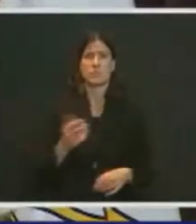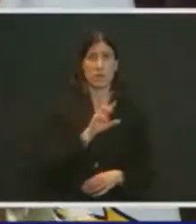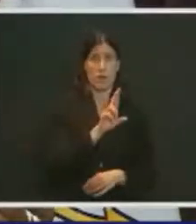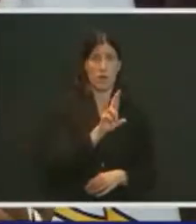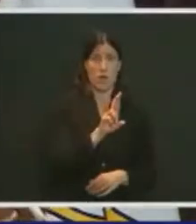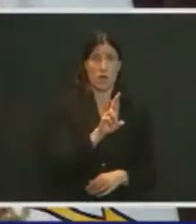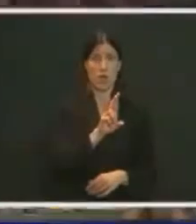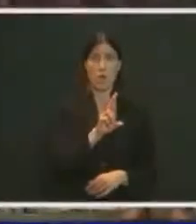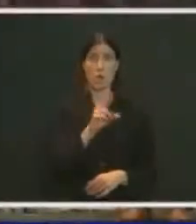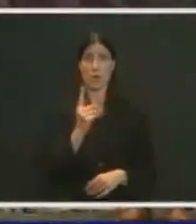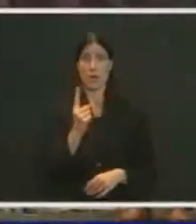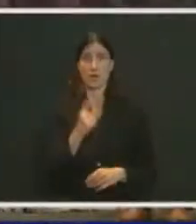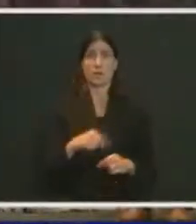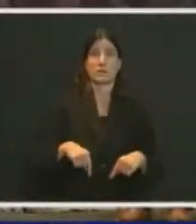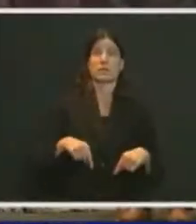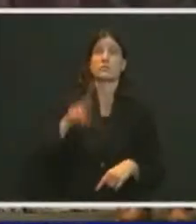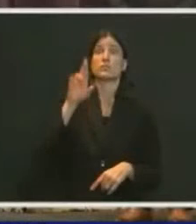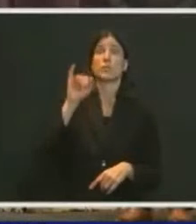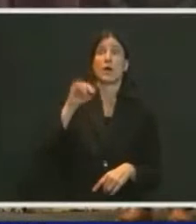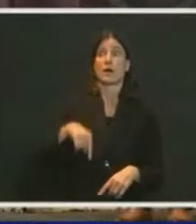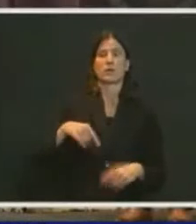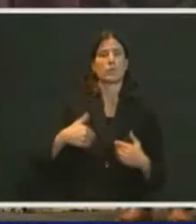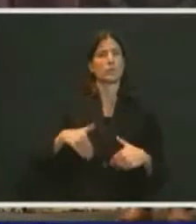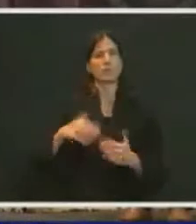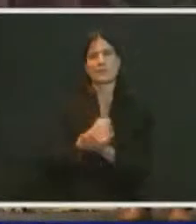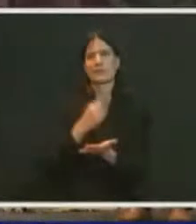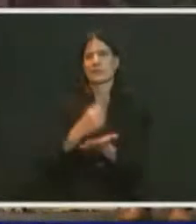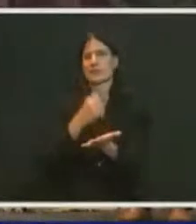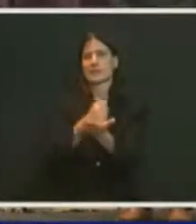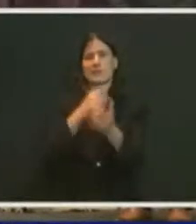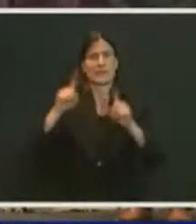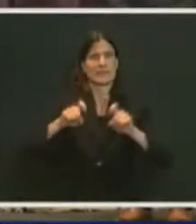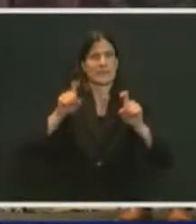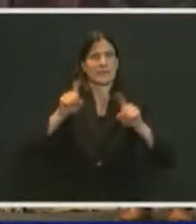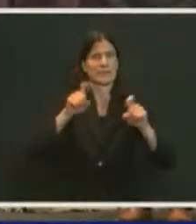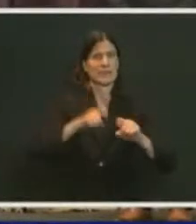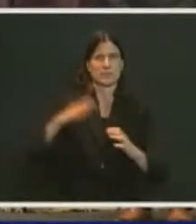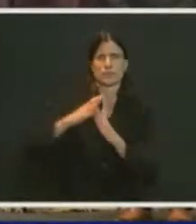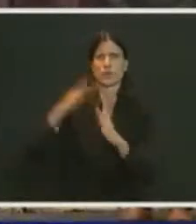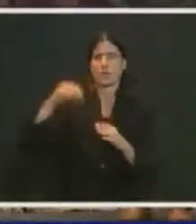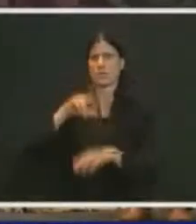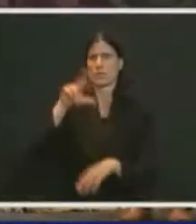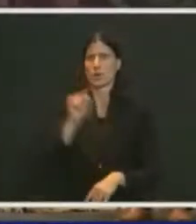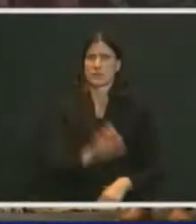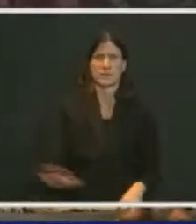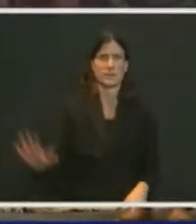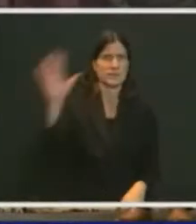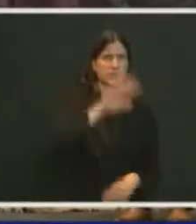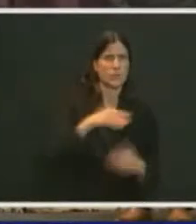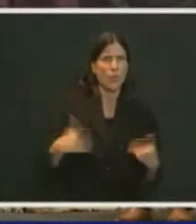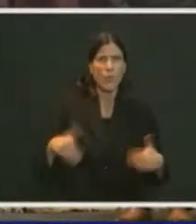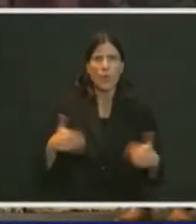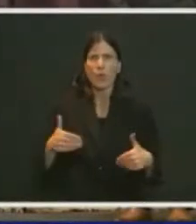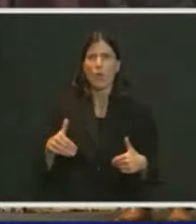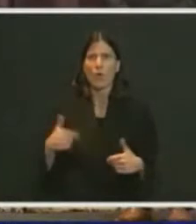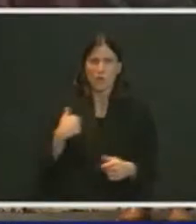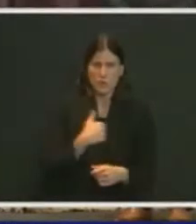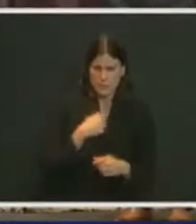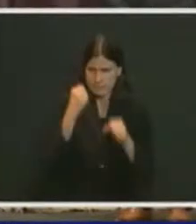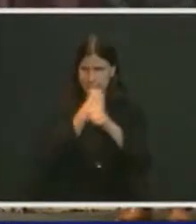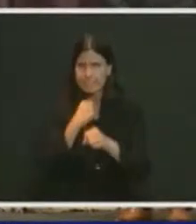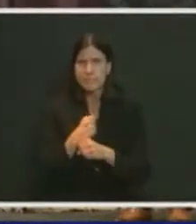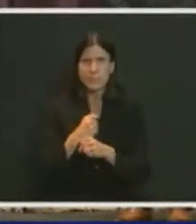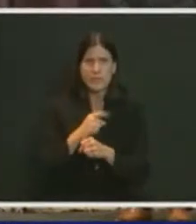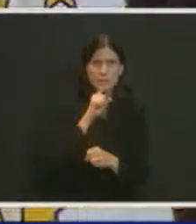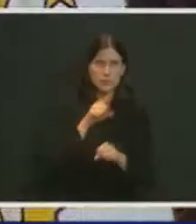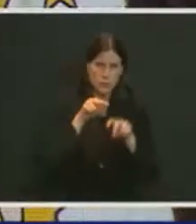closest anyone is to obtaining a prevalence to be able to use that measure. And it's particularly why we're not relying just on R0.